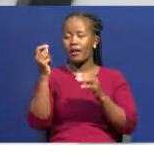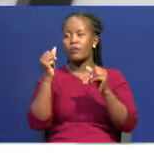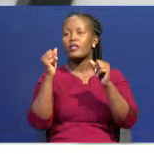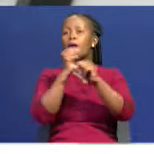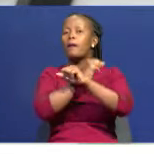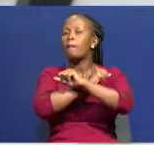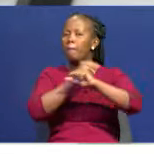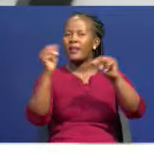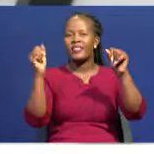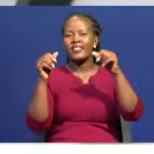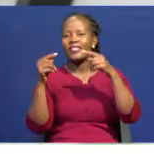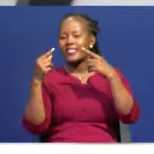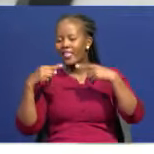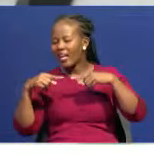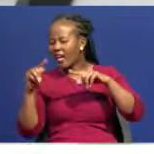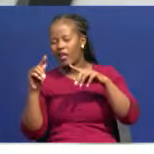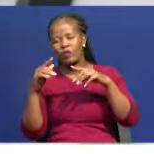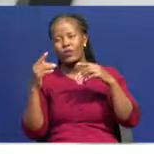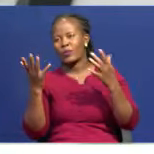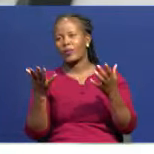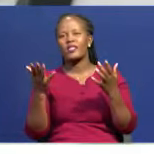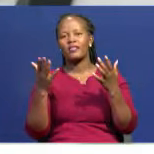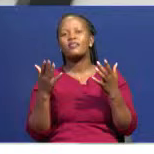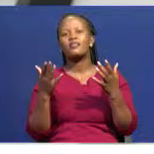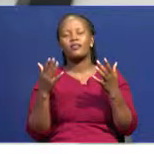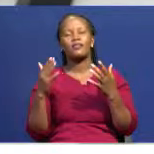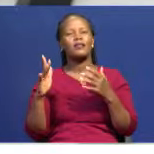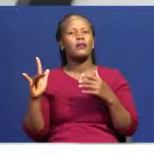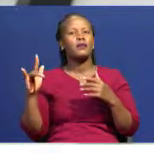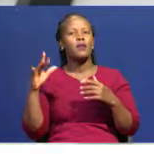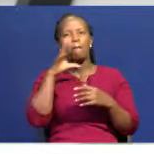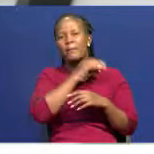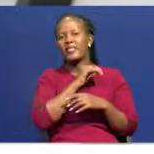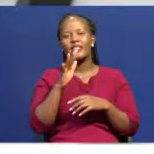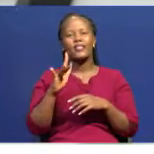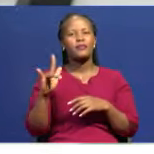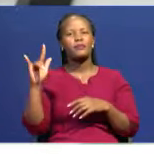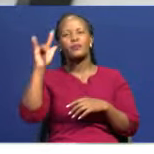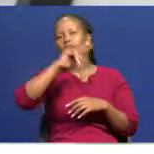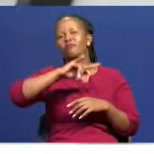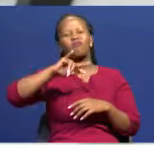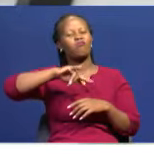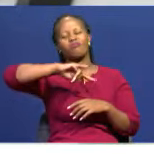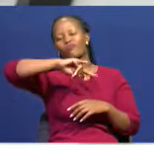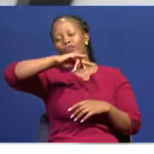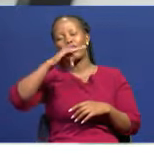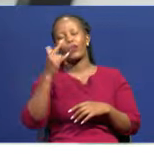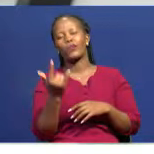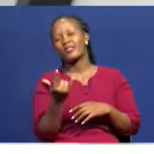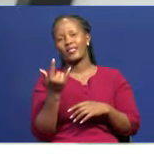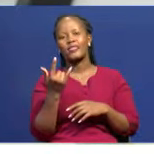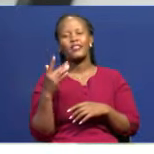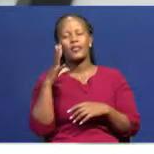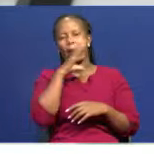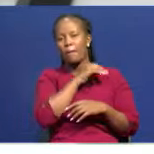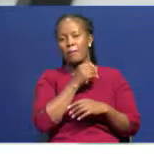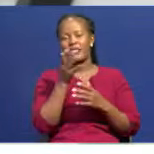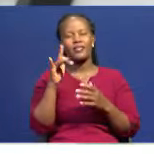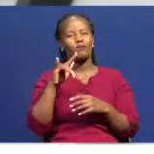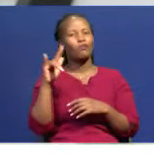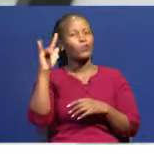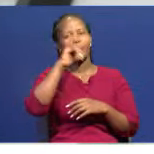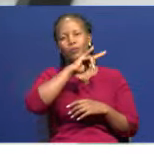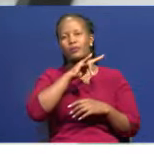Chakwera announced that the wreckage of the missing plane that was carrying Chilima and nine others who were traveling with